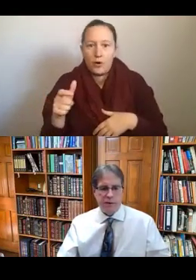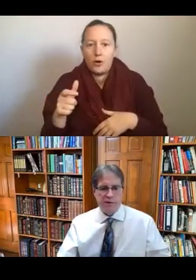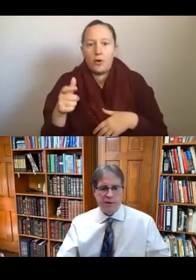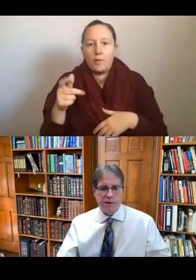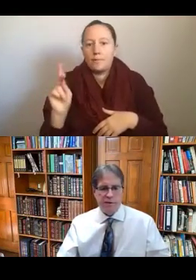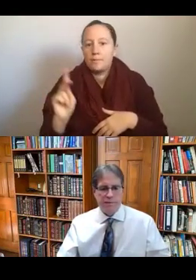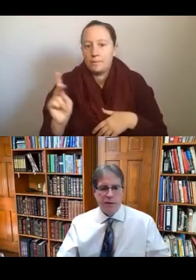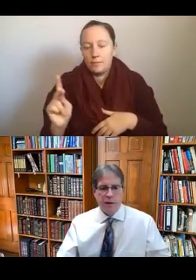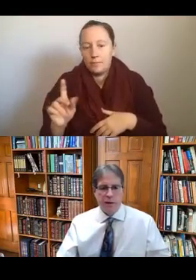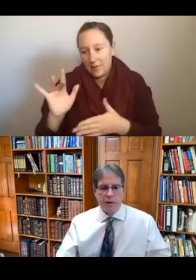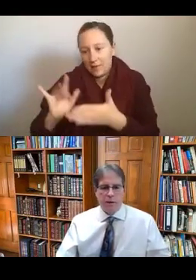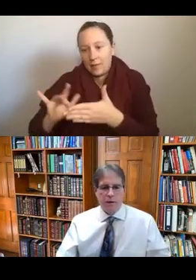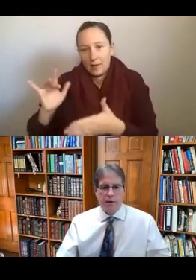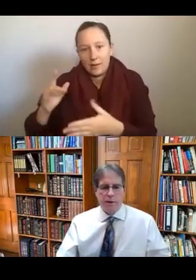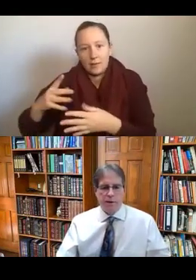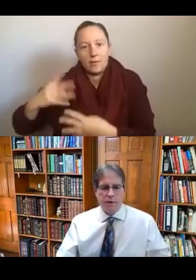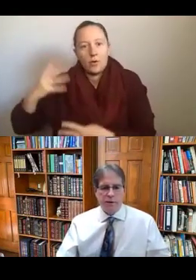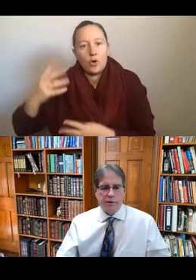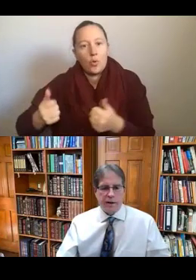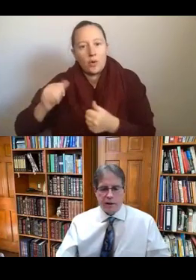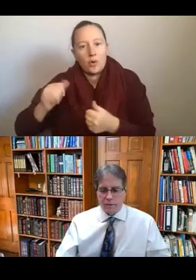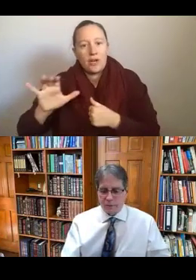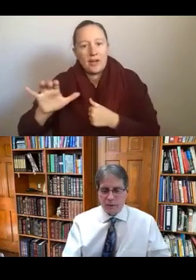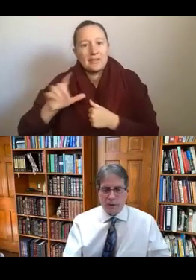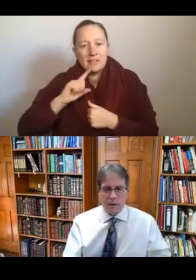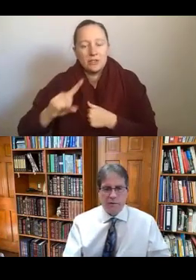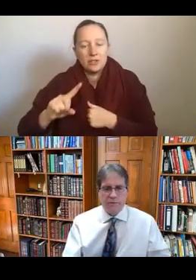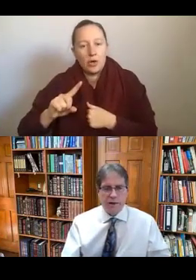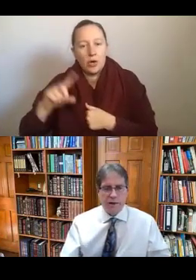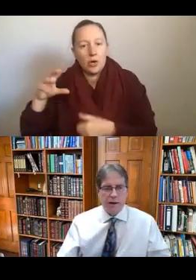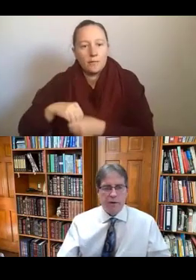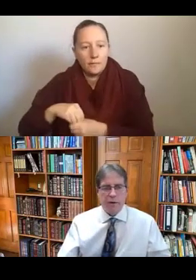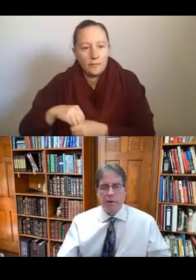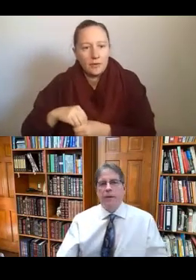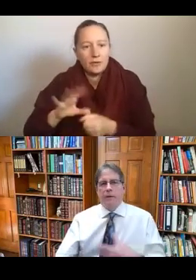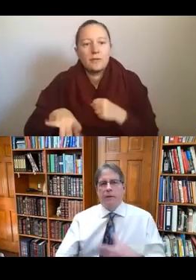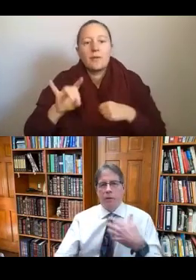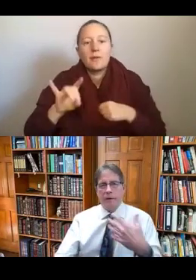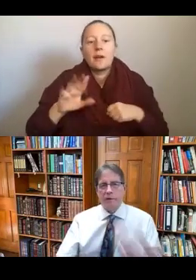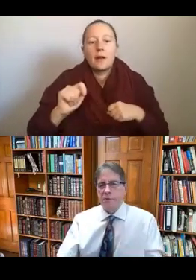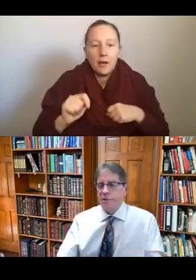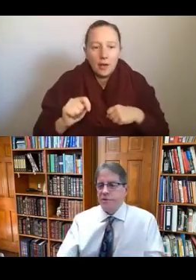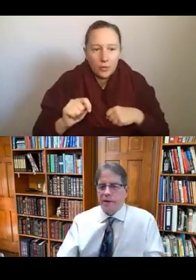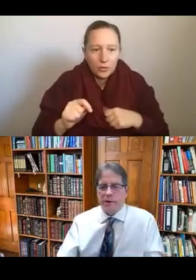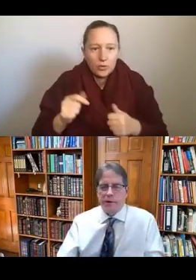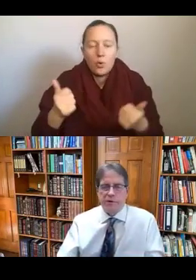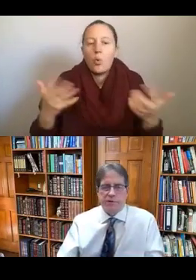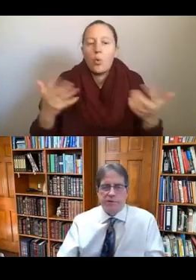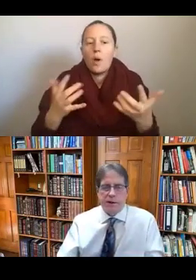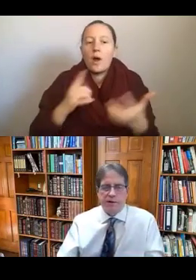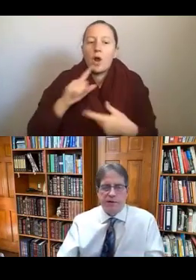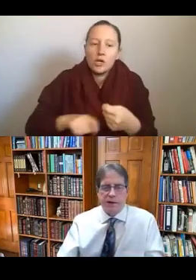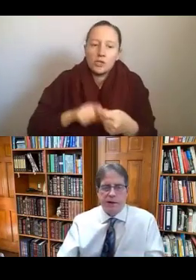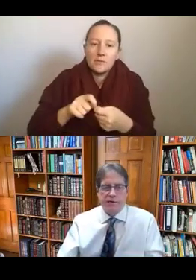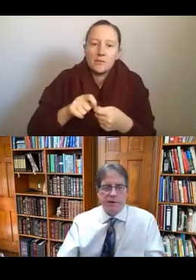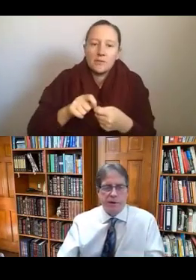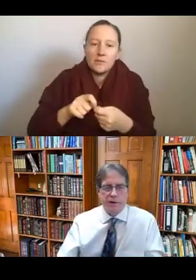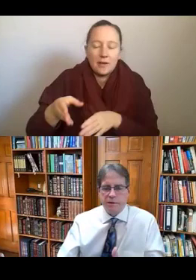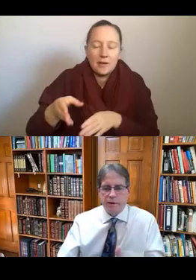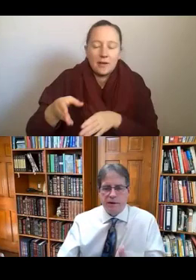participating organization. You need to go to that to find out what are the specific areas of science